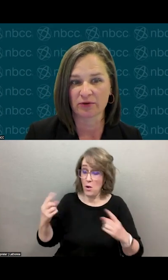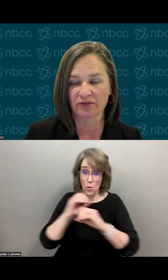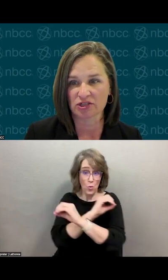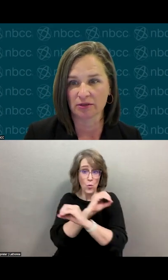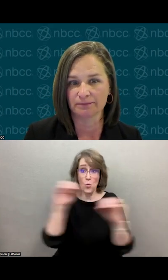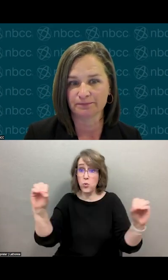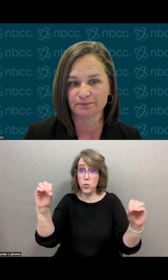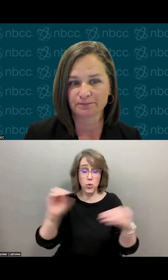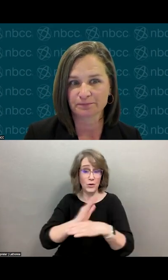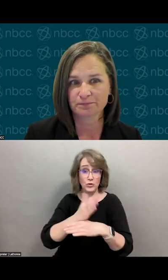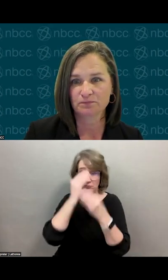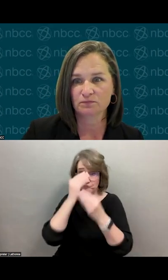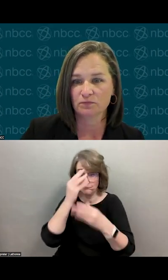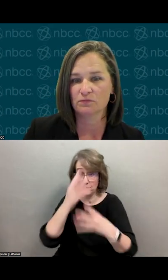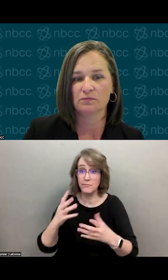counseling profession.